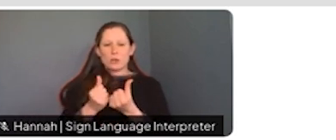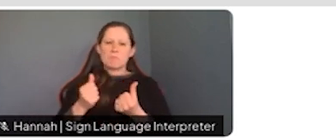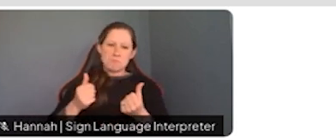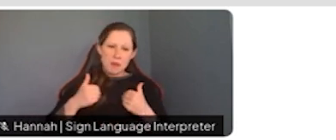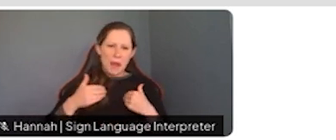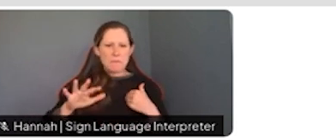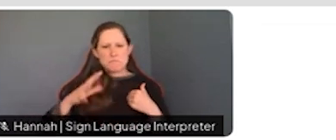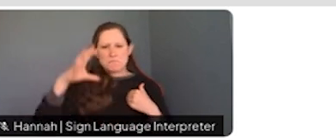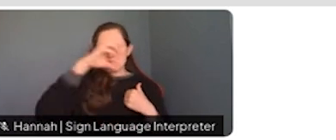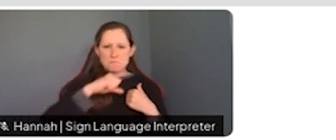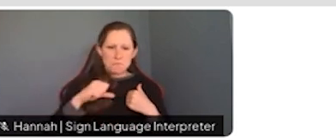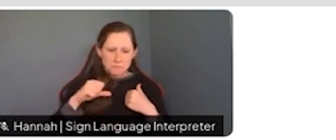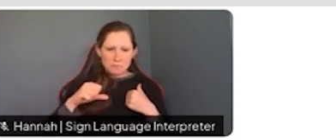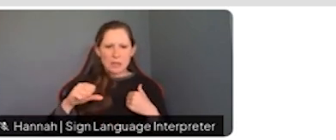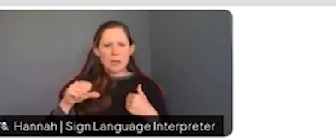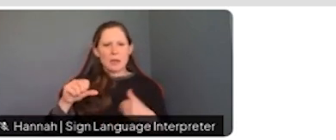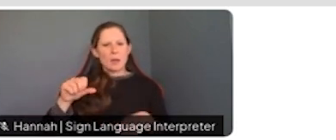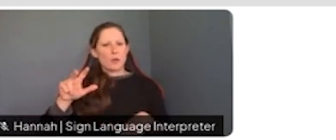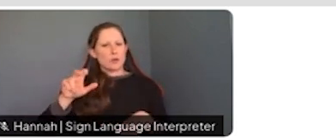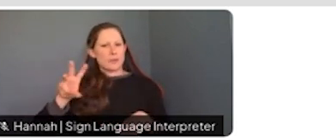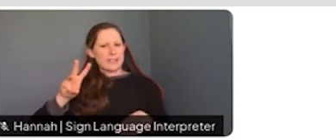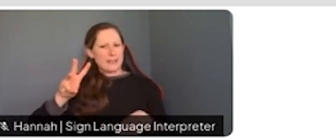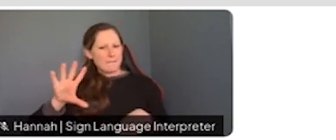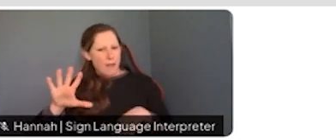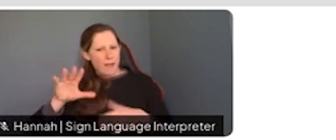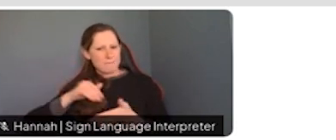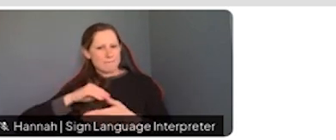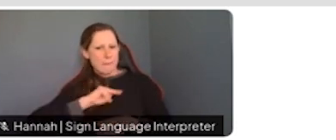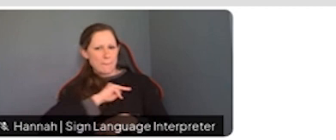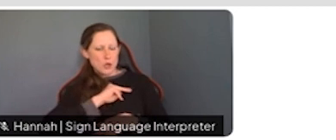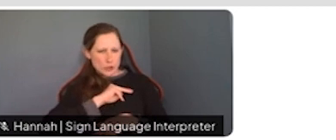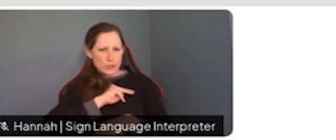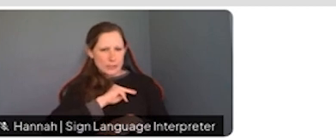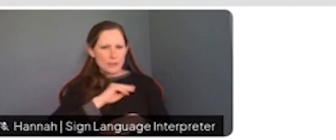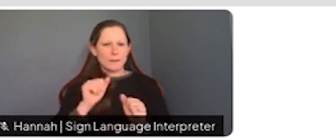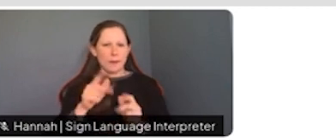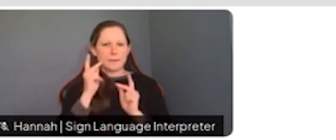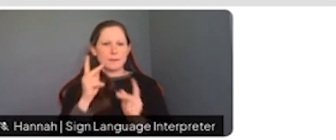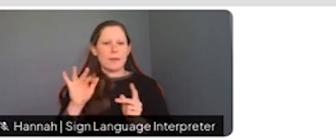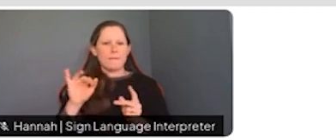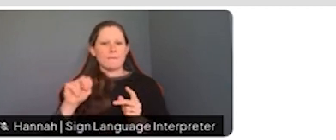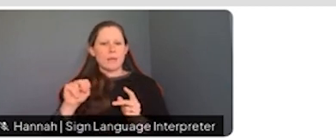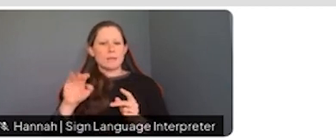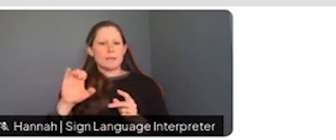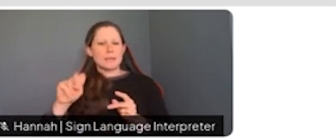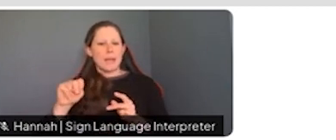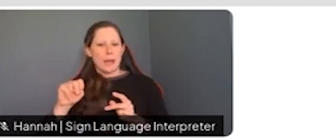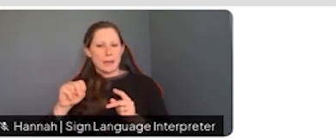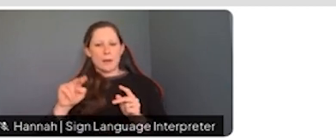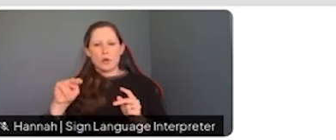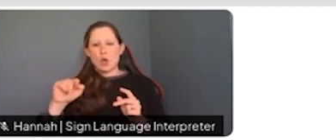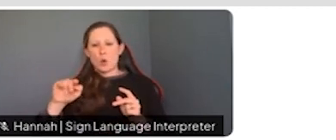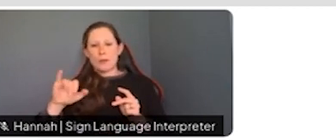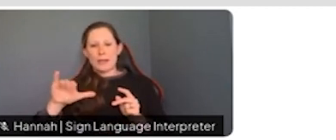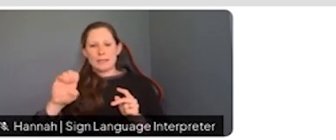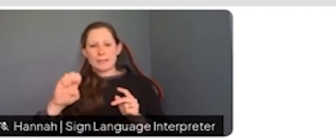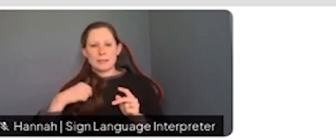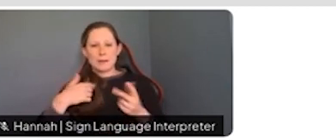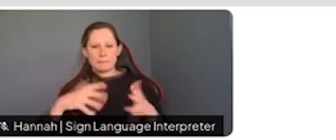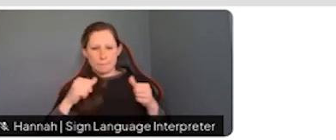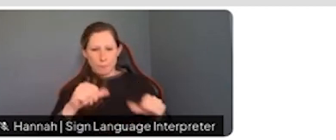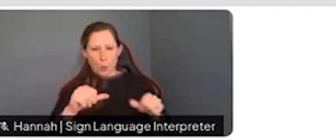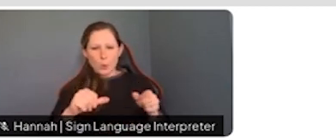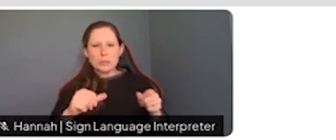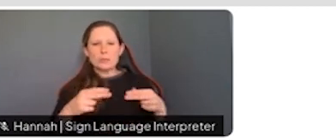members as of March 1st, 2024. So you can see this FinCEN notice that I'm sharing on the screen. They specifically stated that